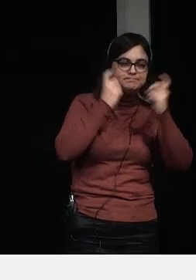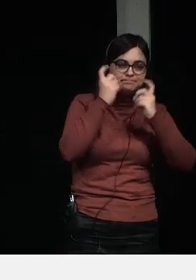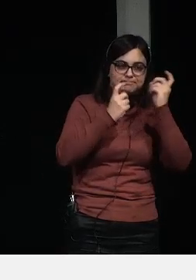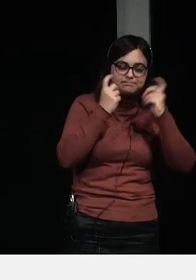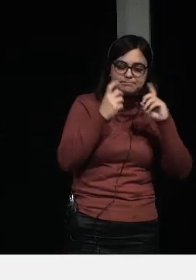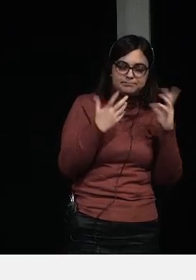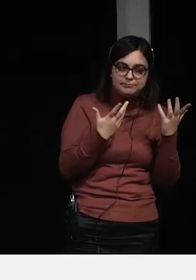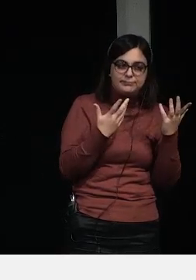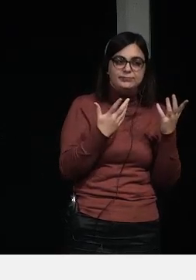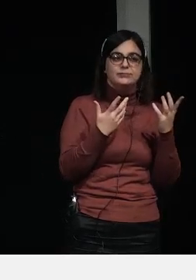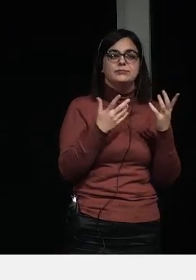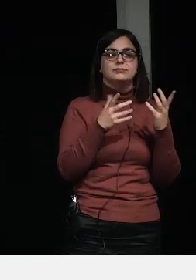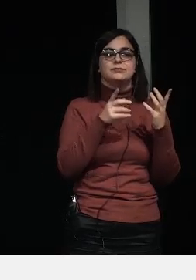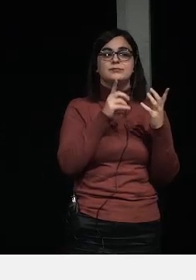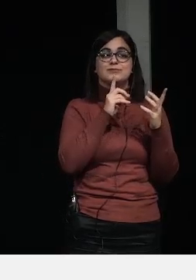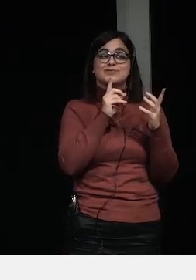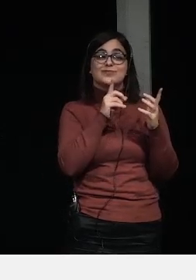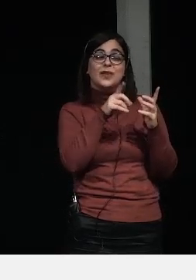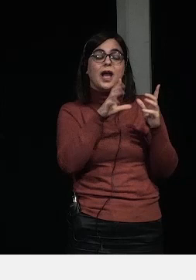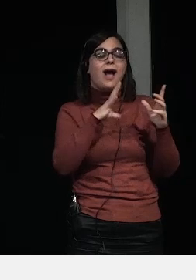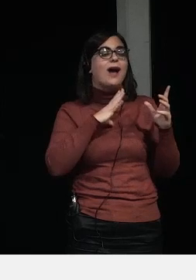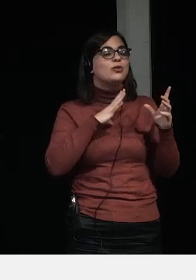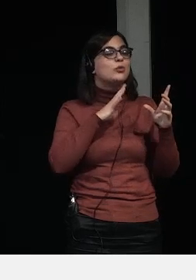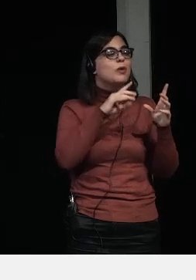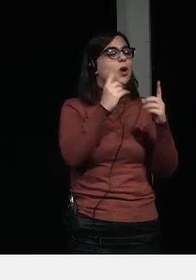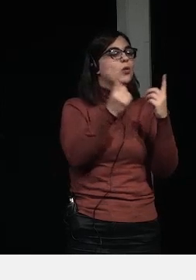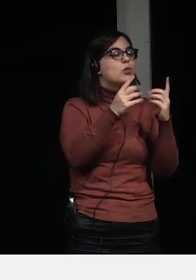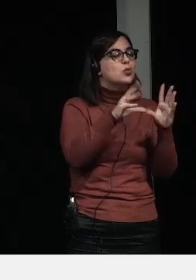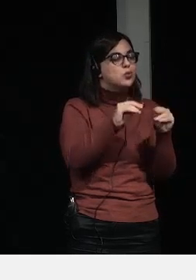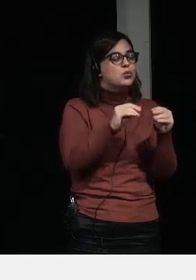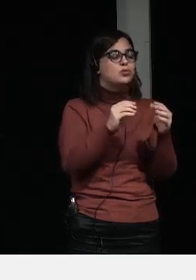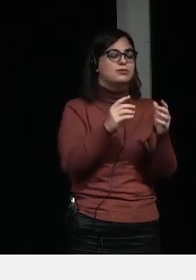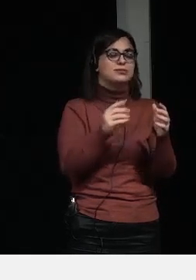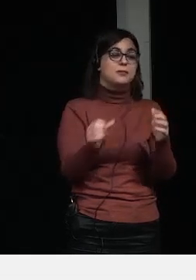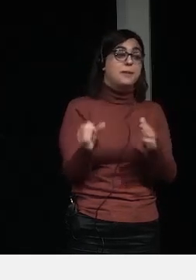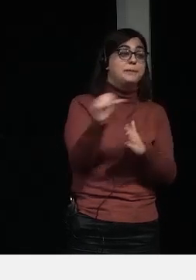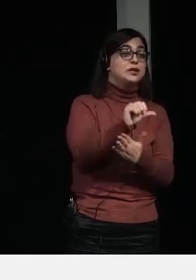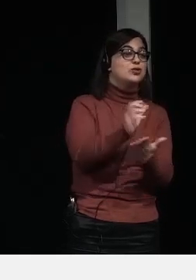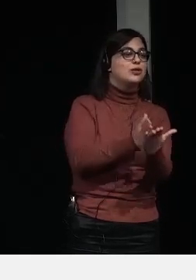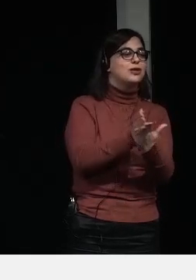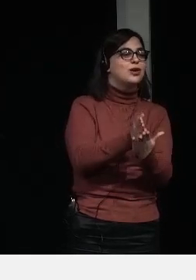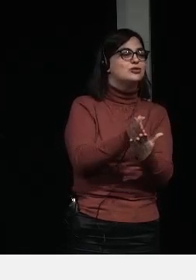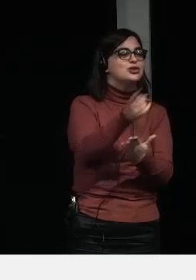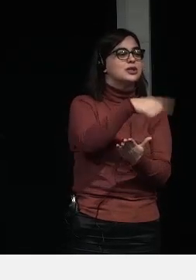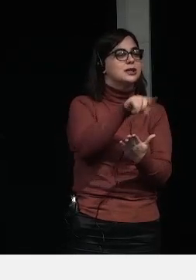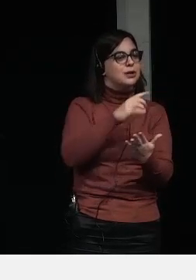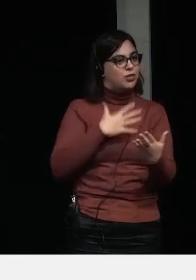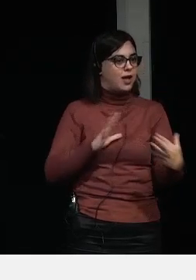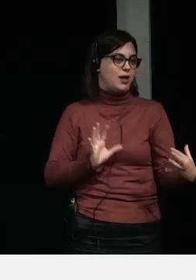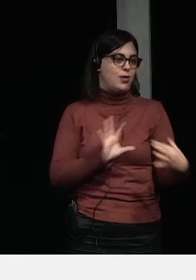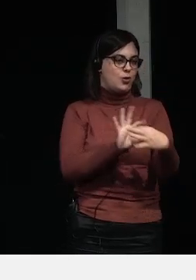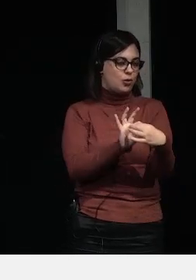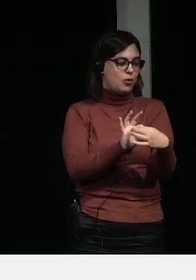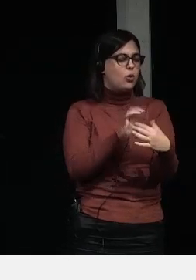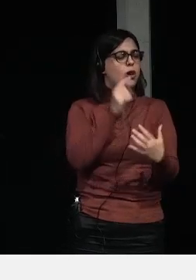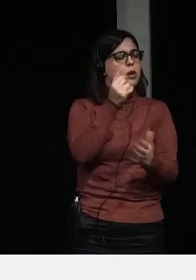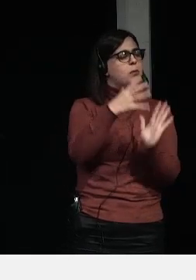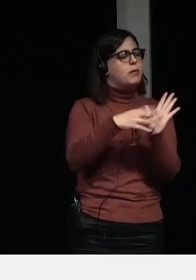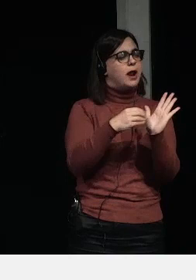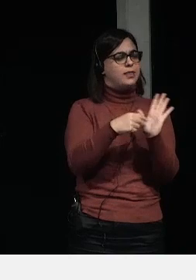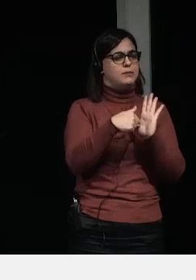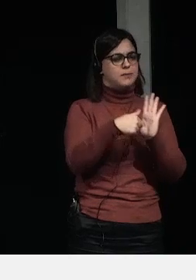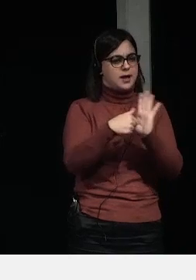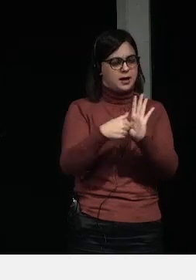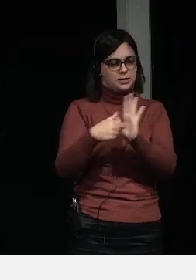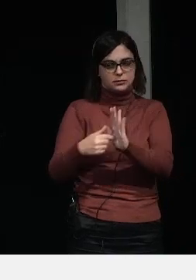will try to give some examples. So the sky of Frangi set up to